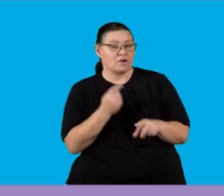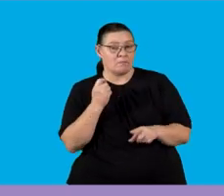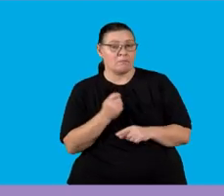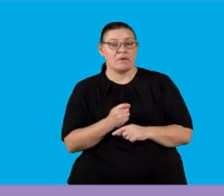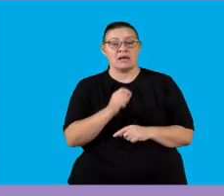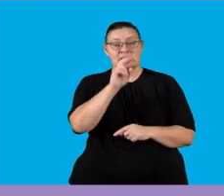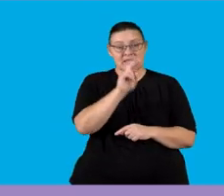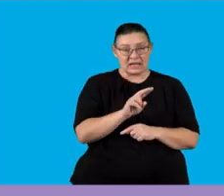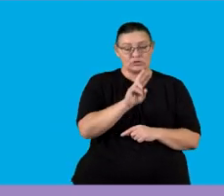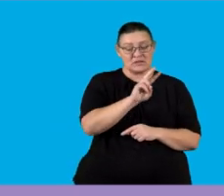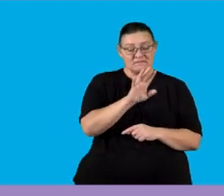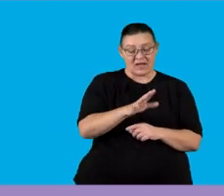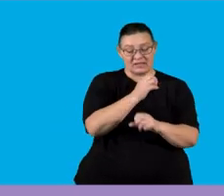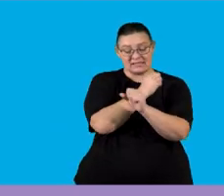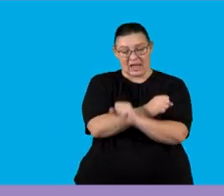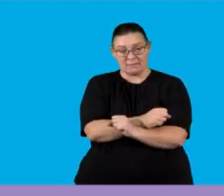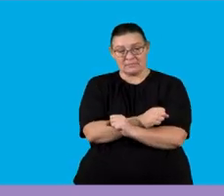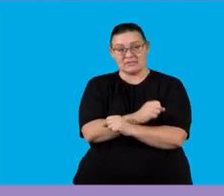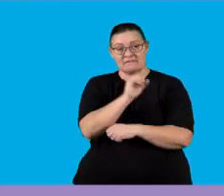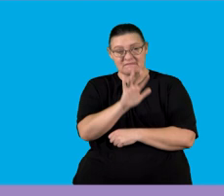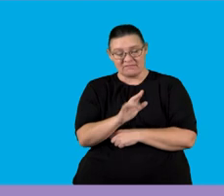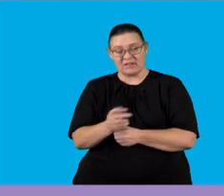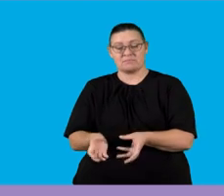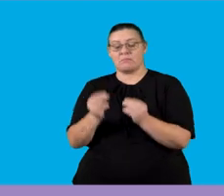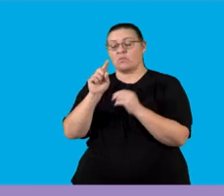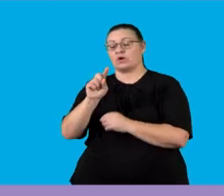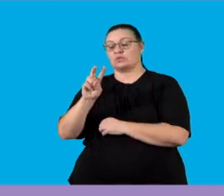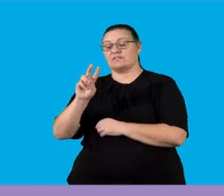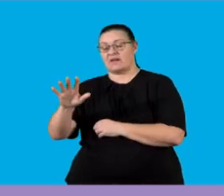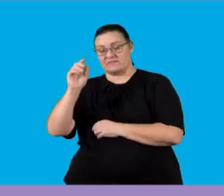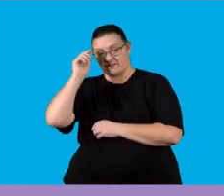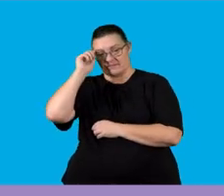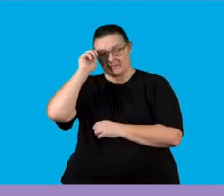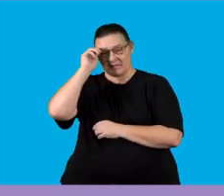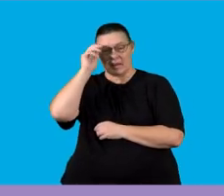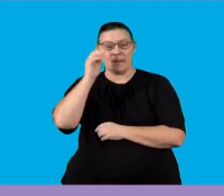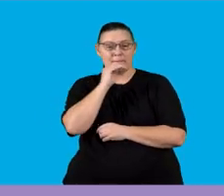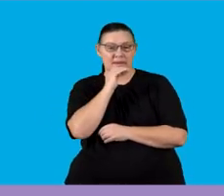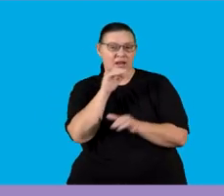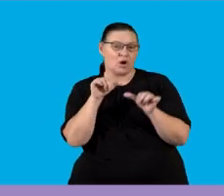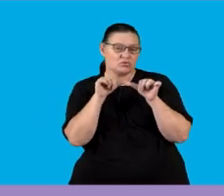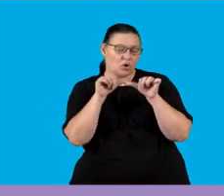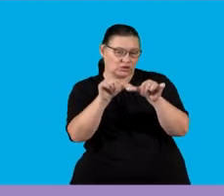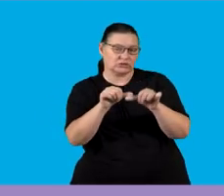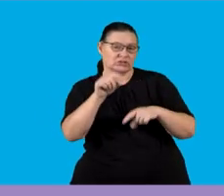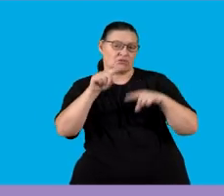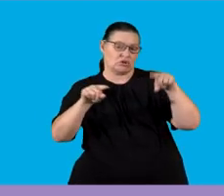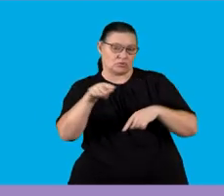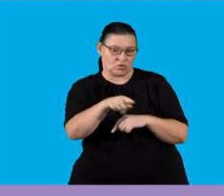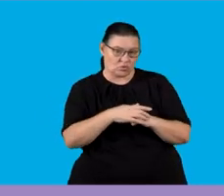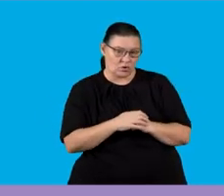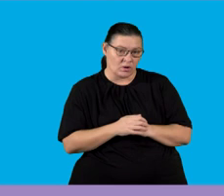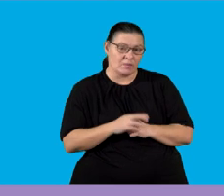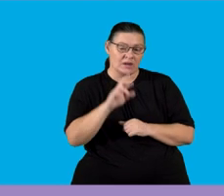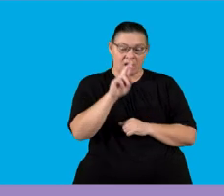which is, of course, our 5. So how are we going to write our rule? Because our first question says we must determine the rule for this pattern